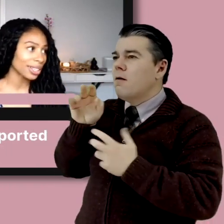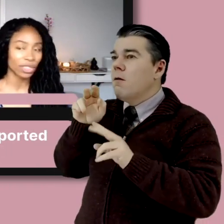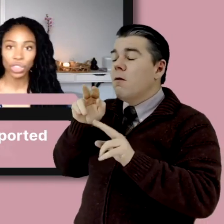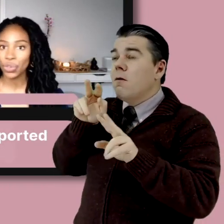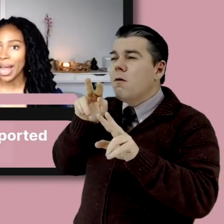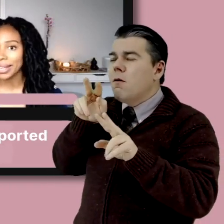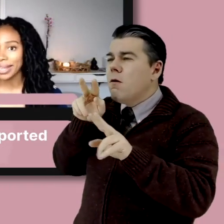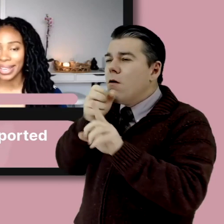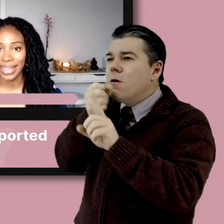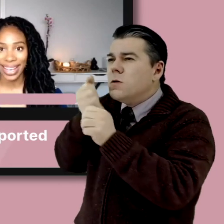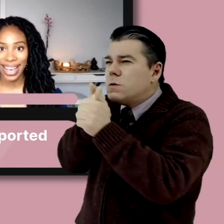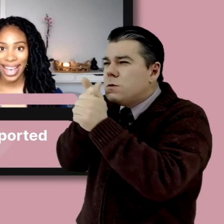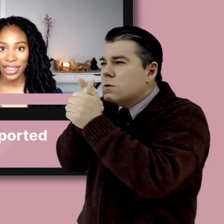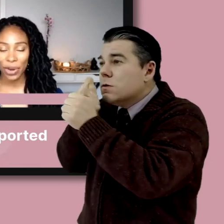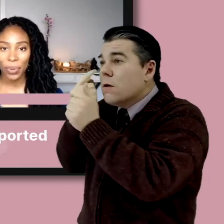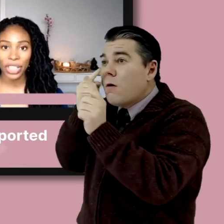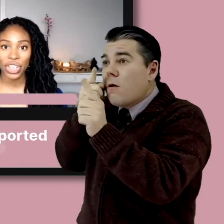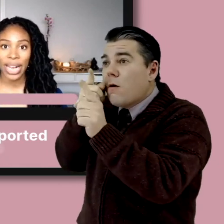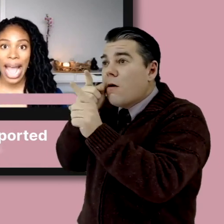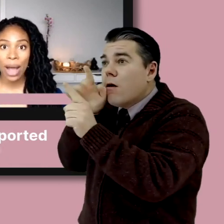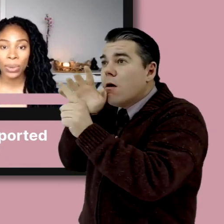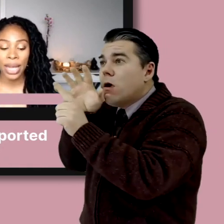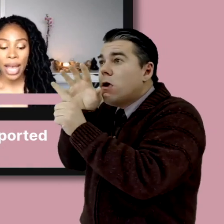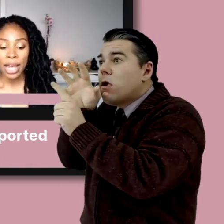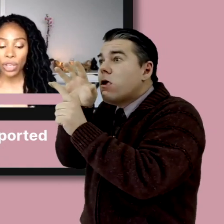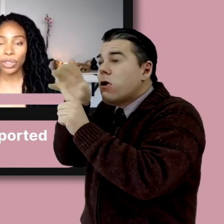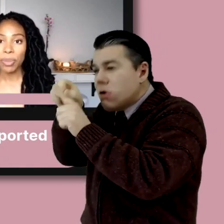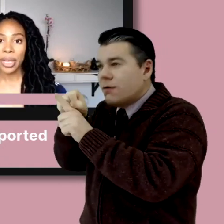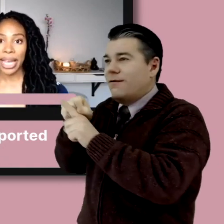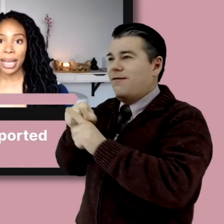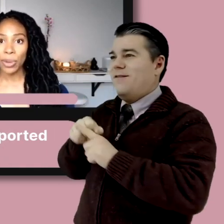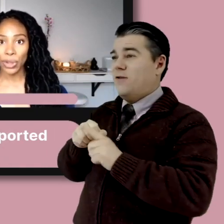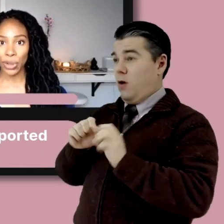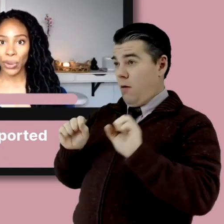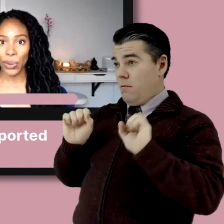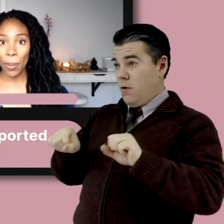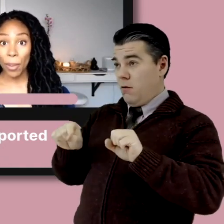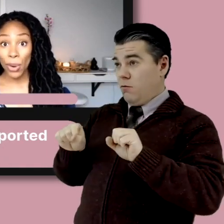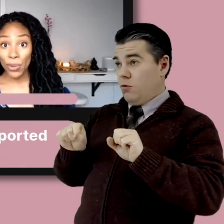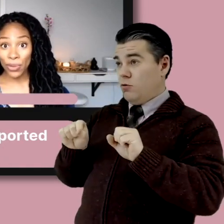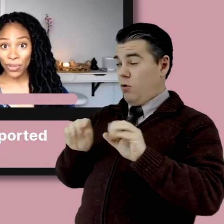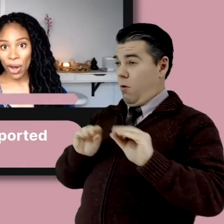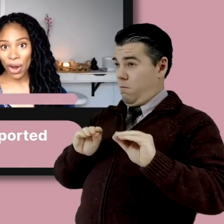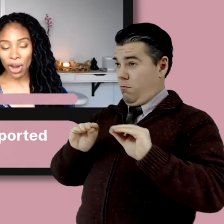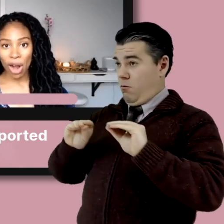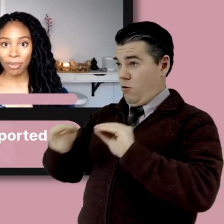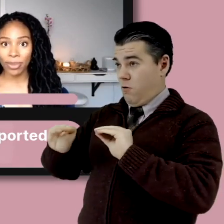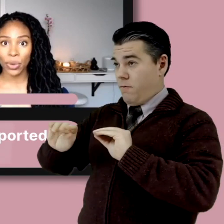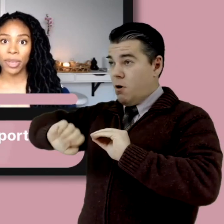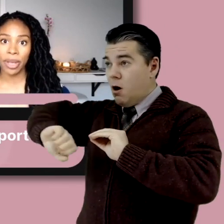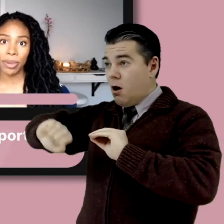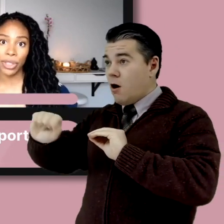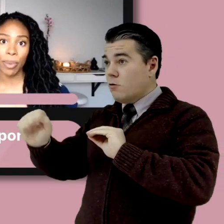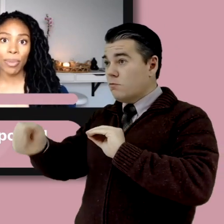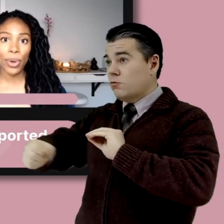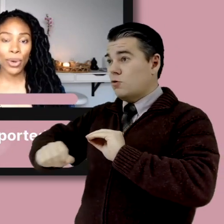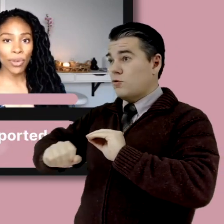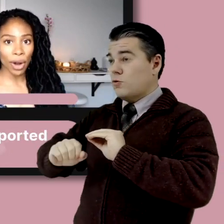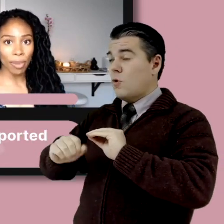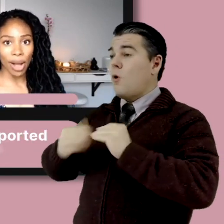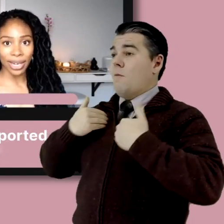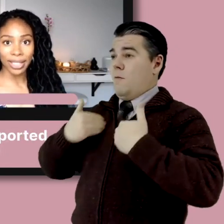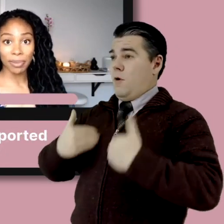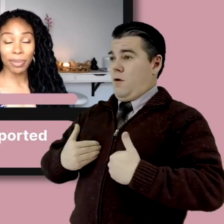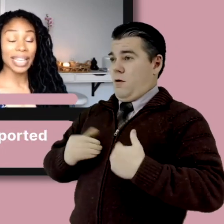like tracking it and they're reaching out. So to be able to move our arms or to be able to move